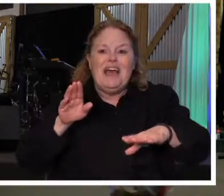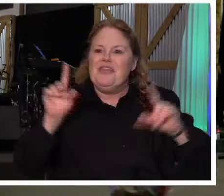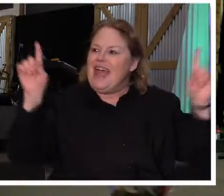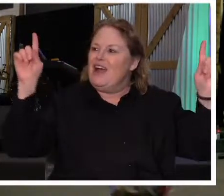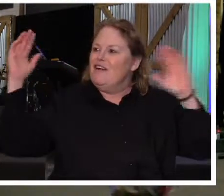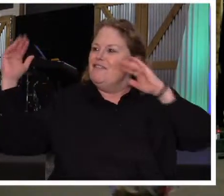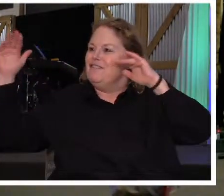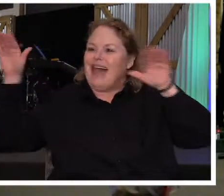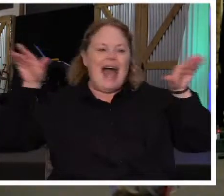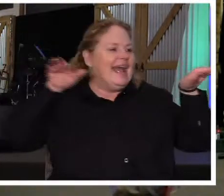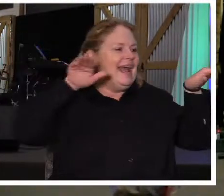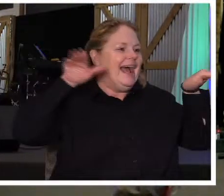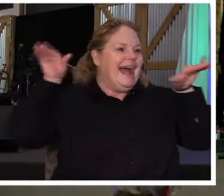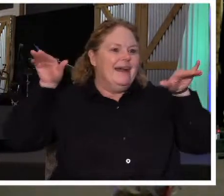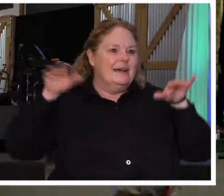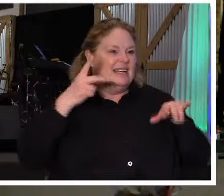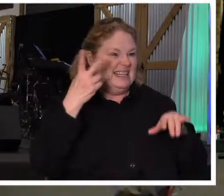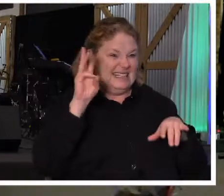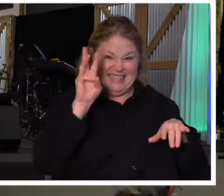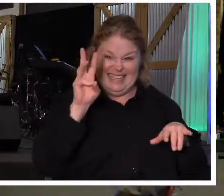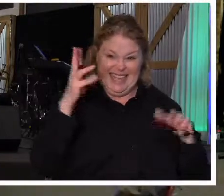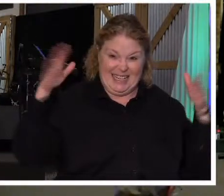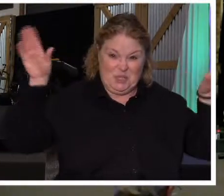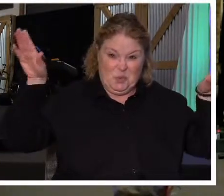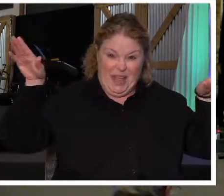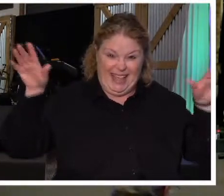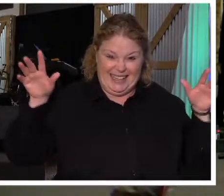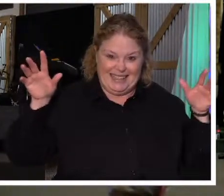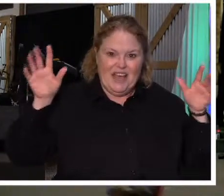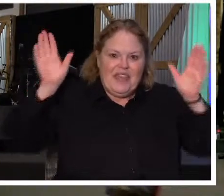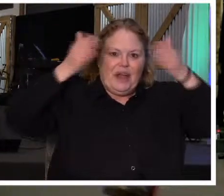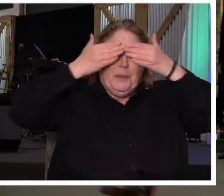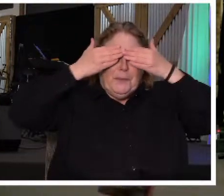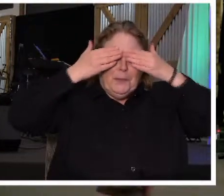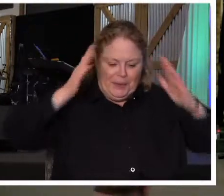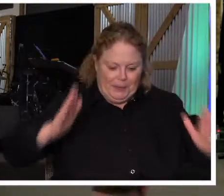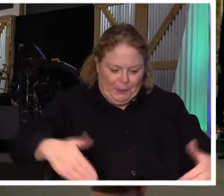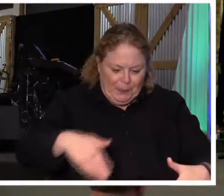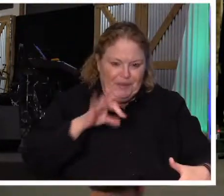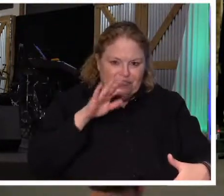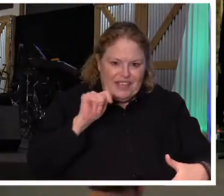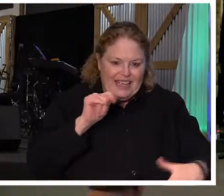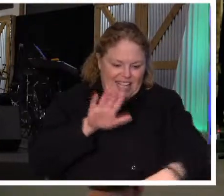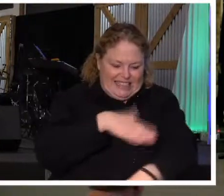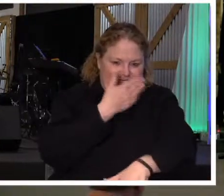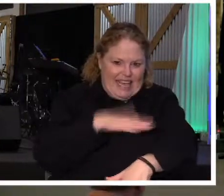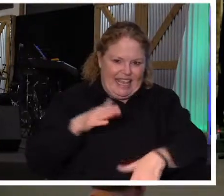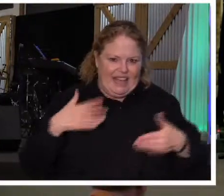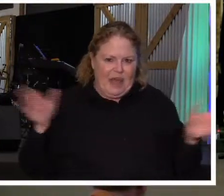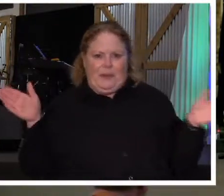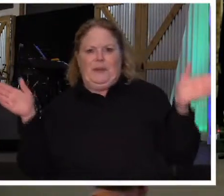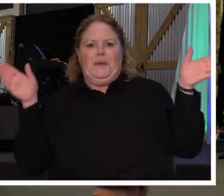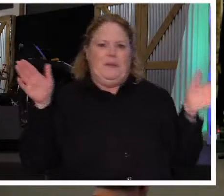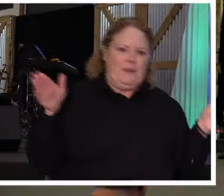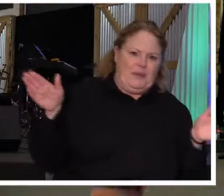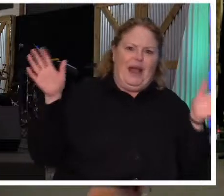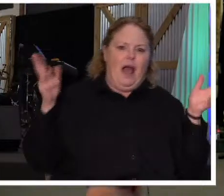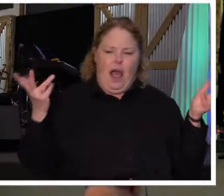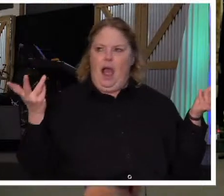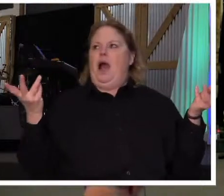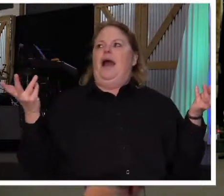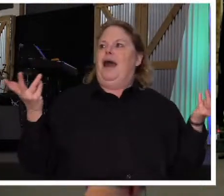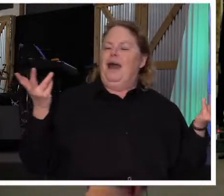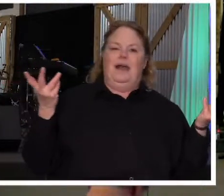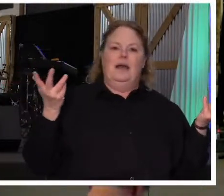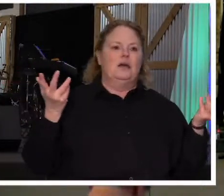with six wings, and I can't wait to see what they really look like as they're covering their eyes and their feet, and they're singing, and you can hear them back and forth. And they're not